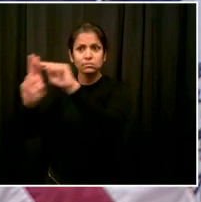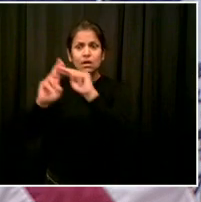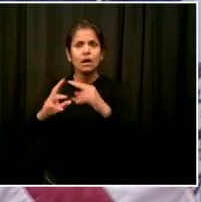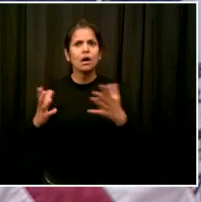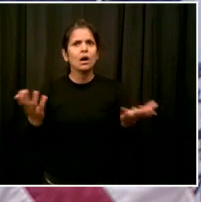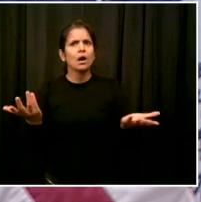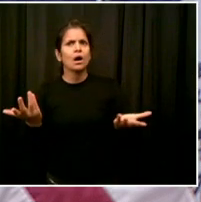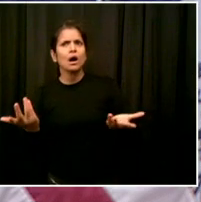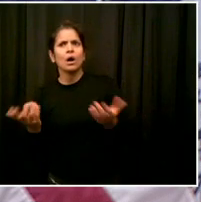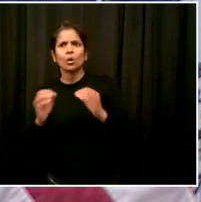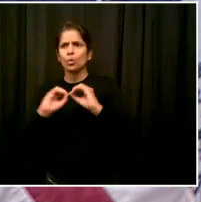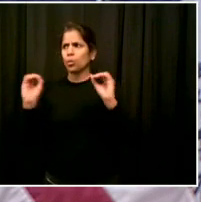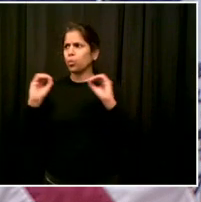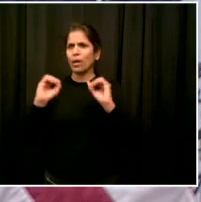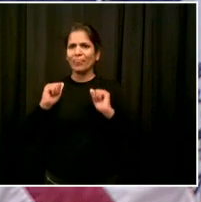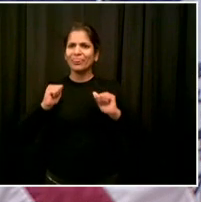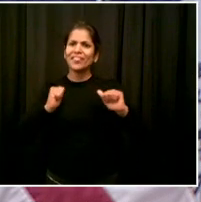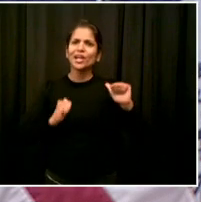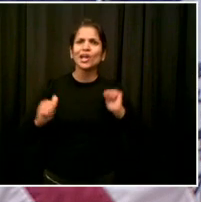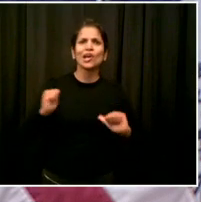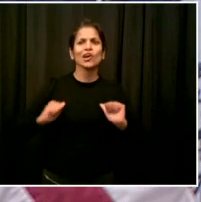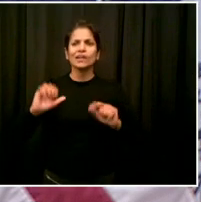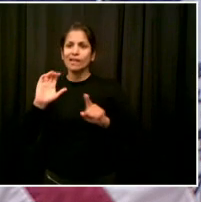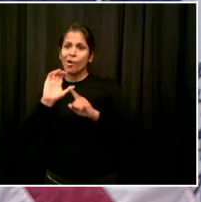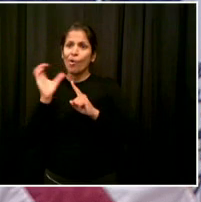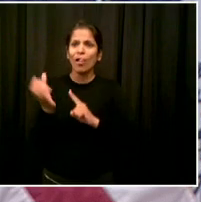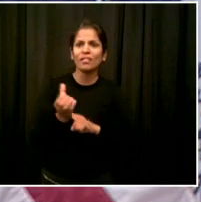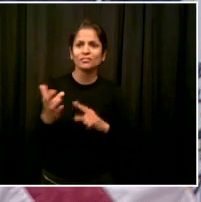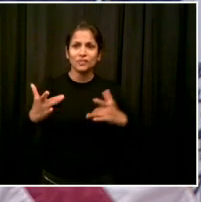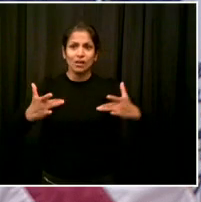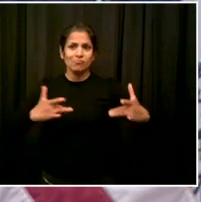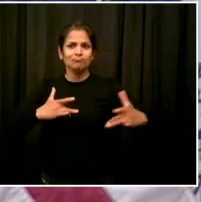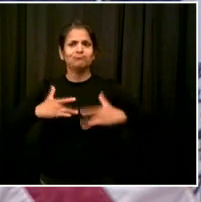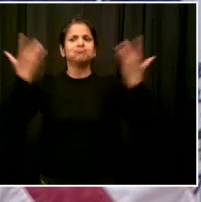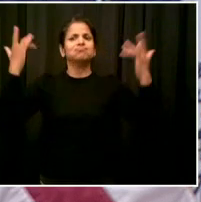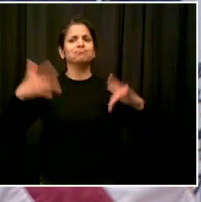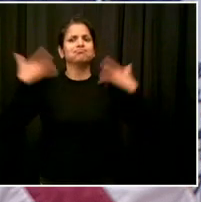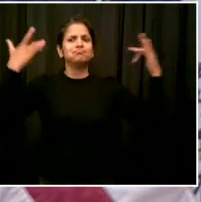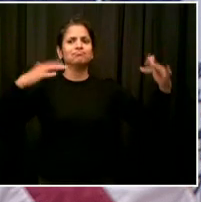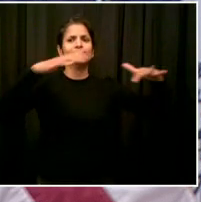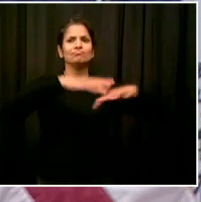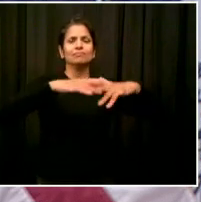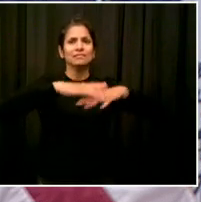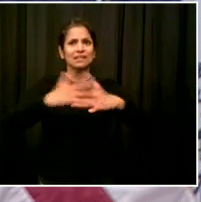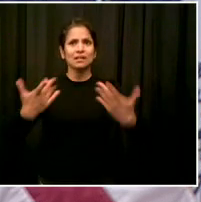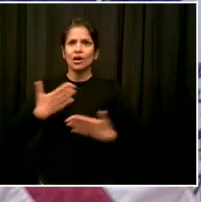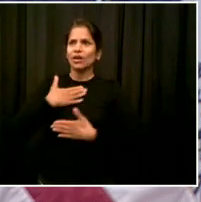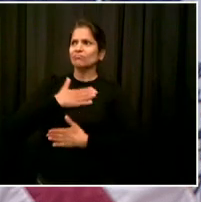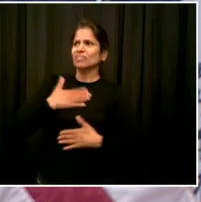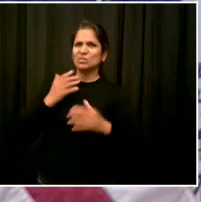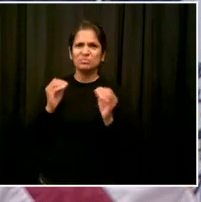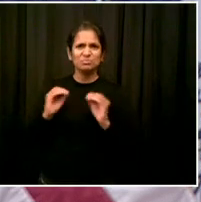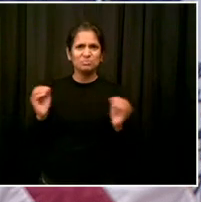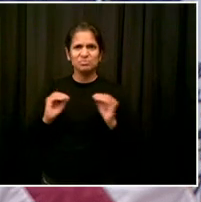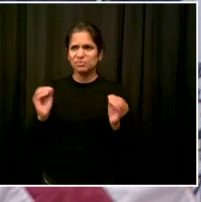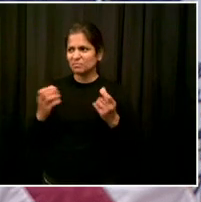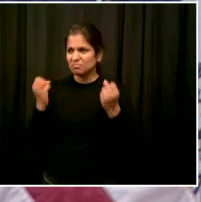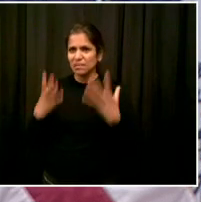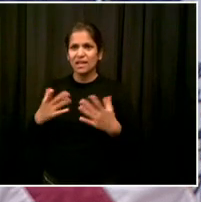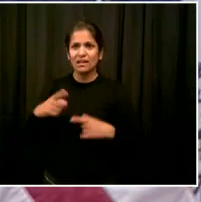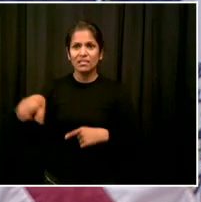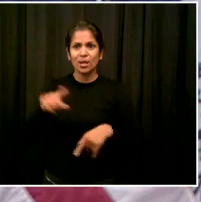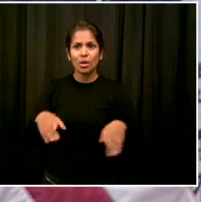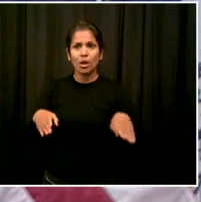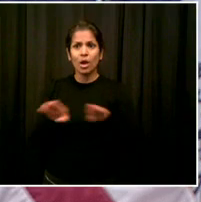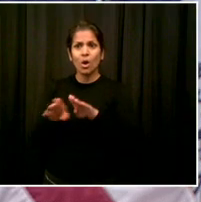loved are open. And a lot of people are looking elsewhere. And I'm wondering whether you're concerned about this